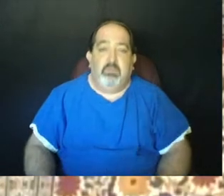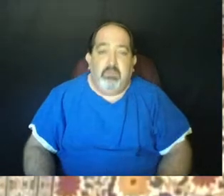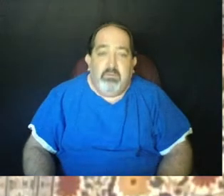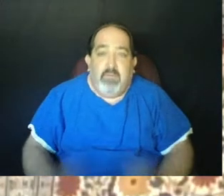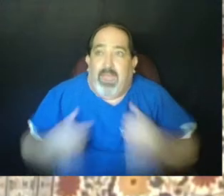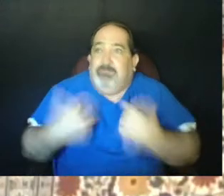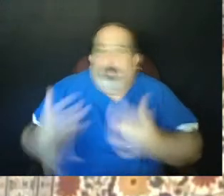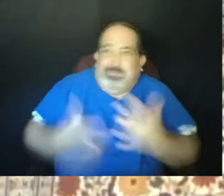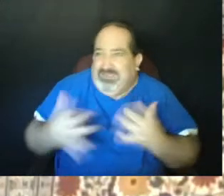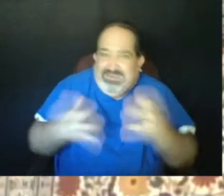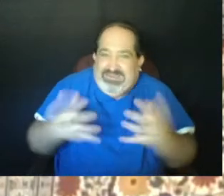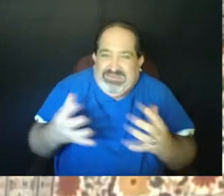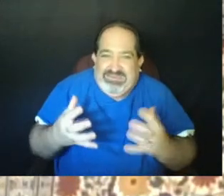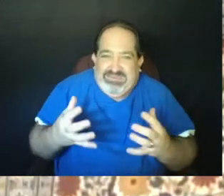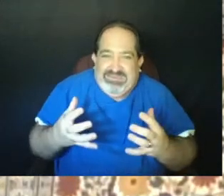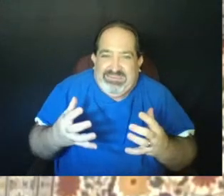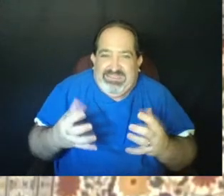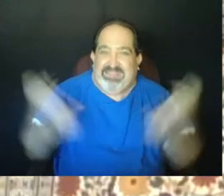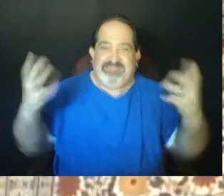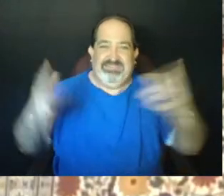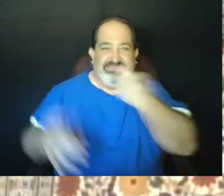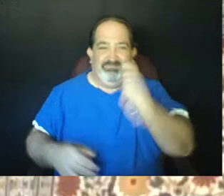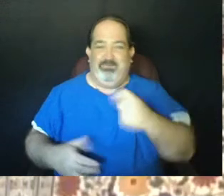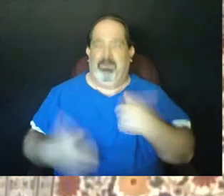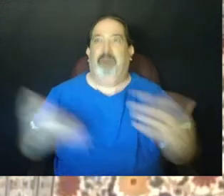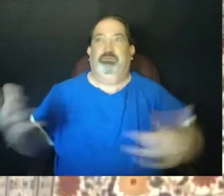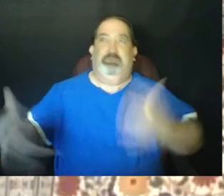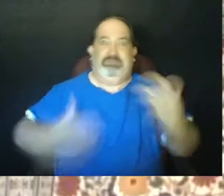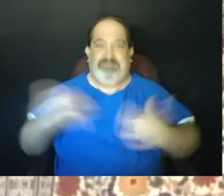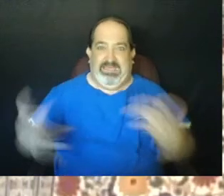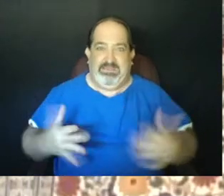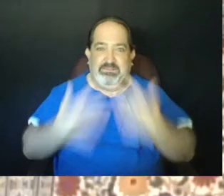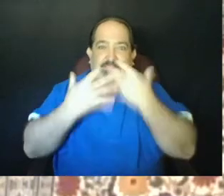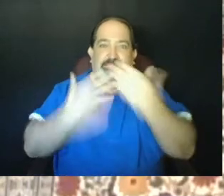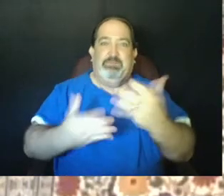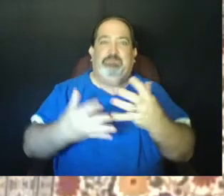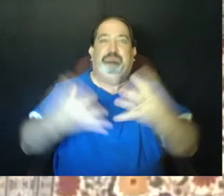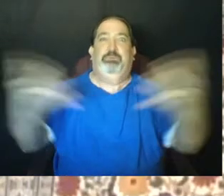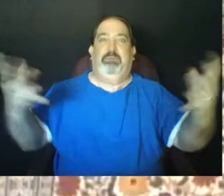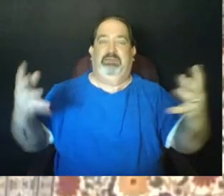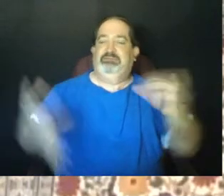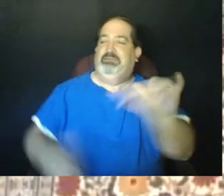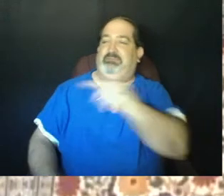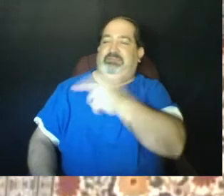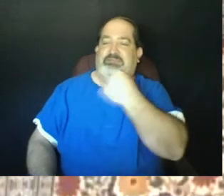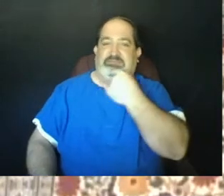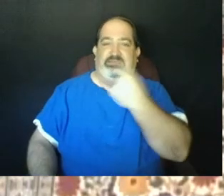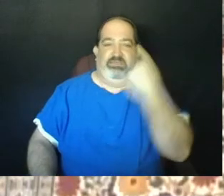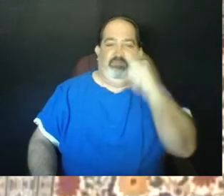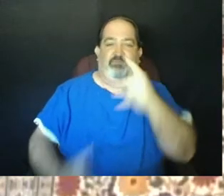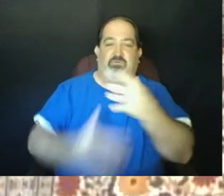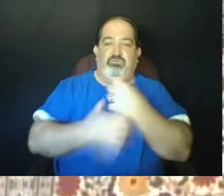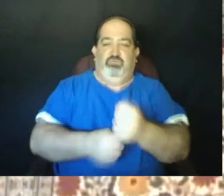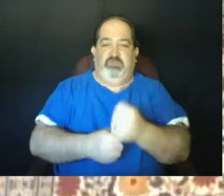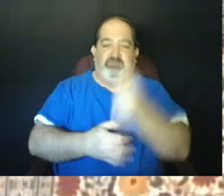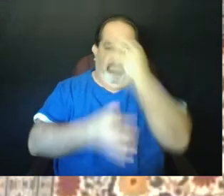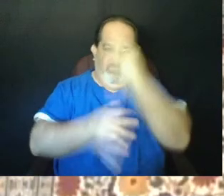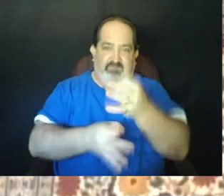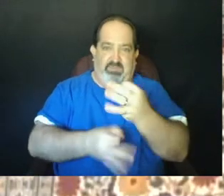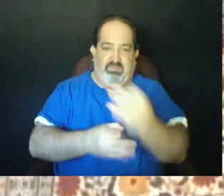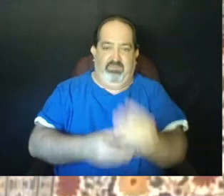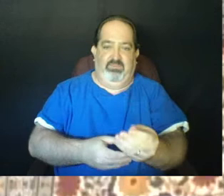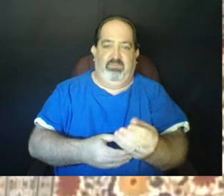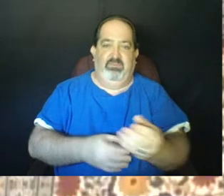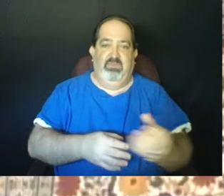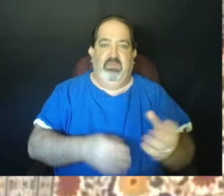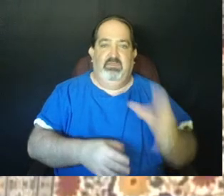excited. That's pretty much it. I'm so excited. Thank you so much, as he said, for the trust and faith that's being put in